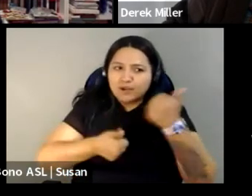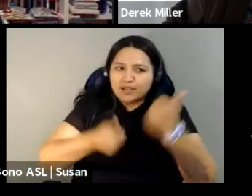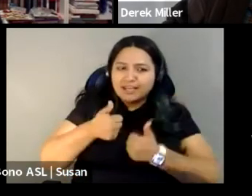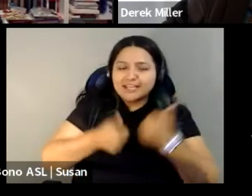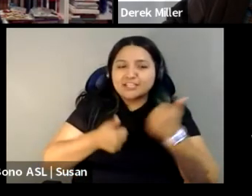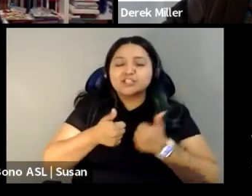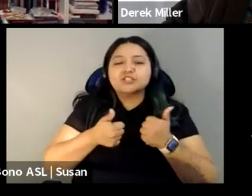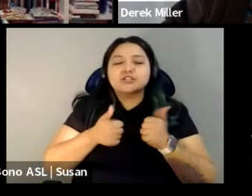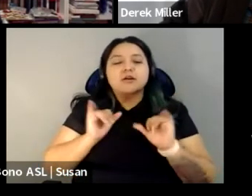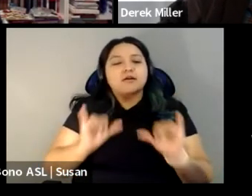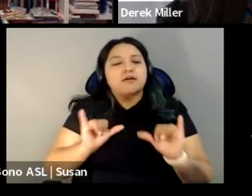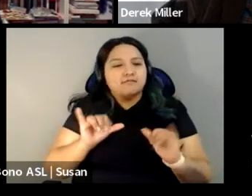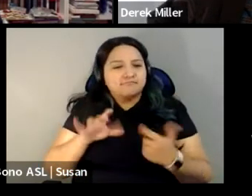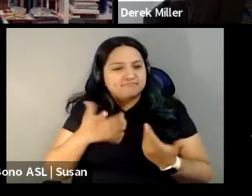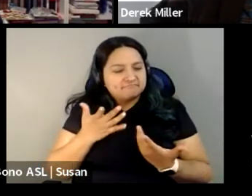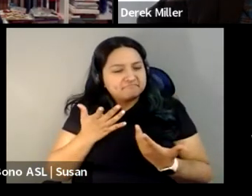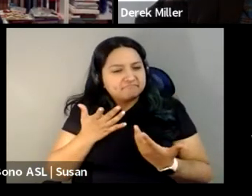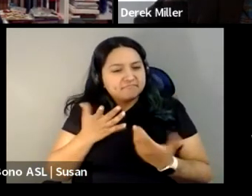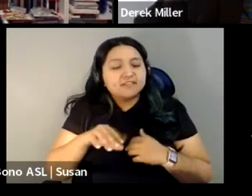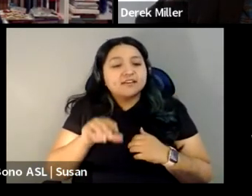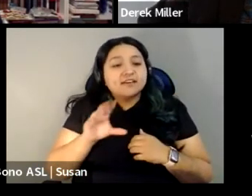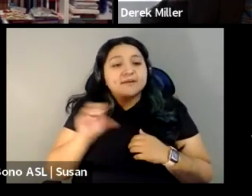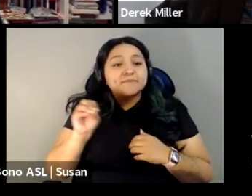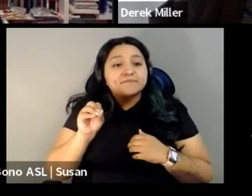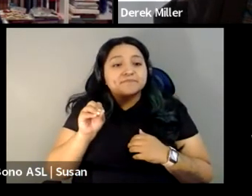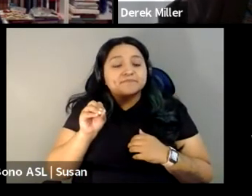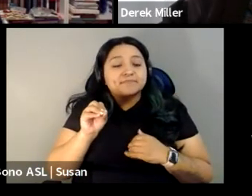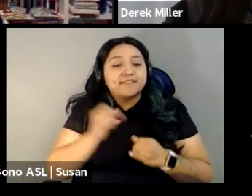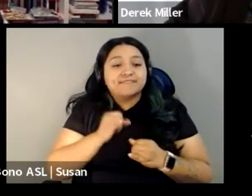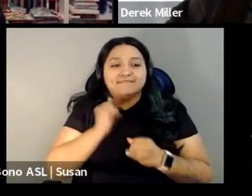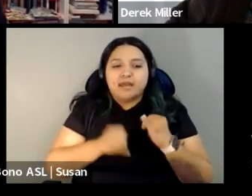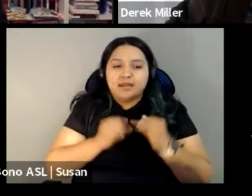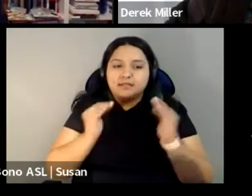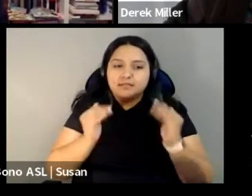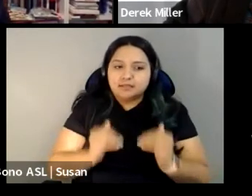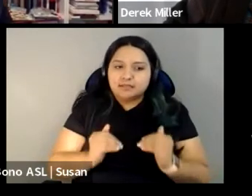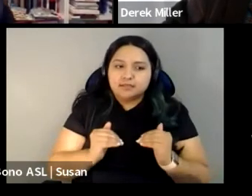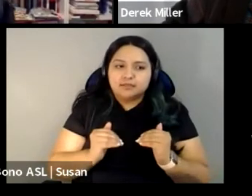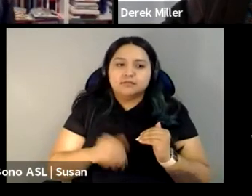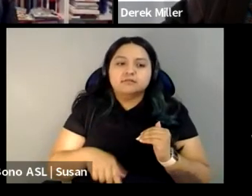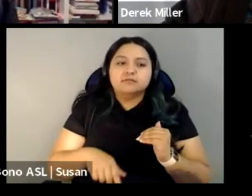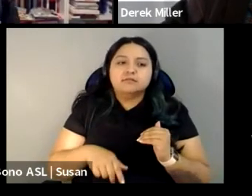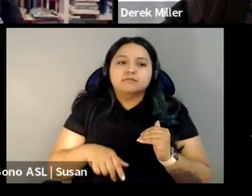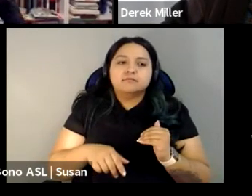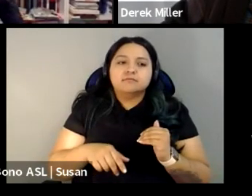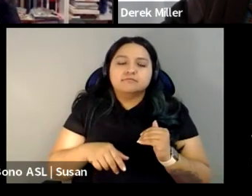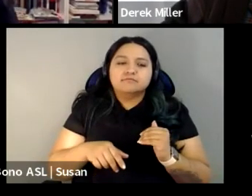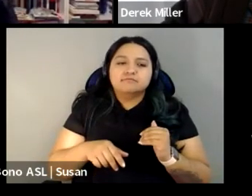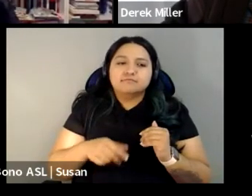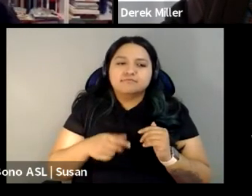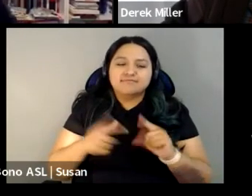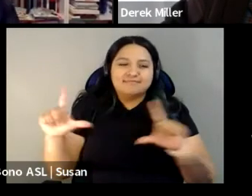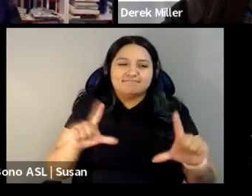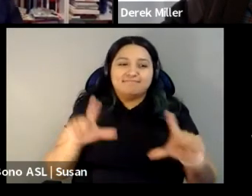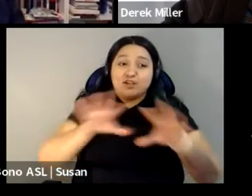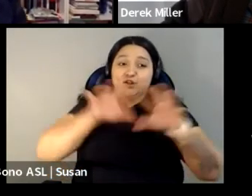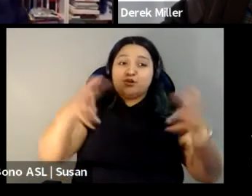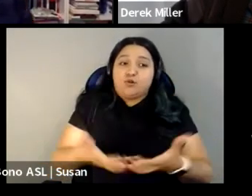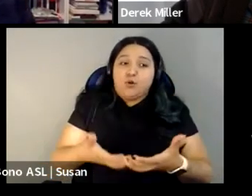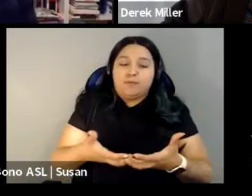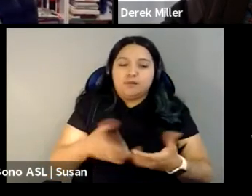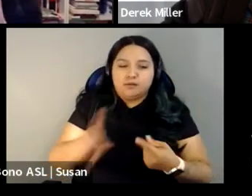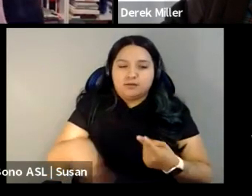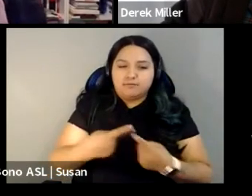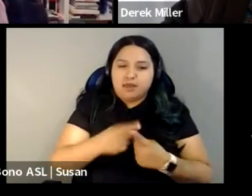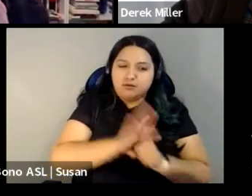best. And finally, in terms of these sort of global aspects of the work, I am most impressed